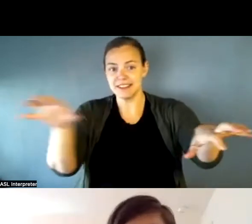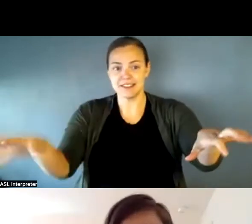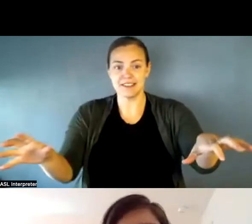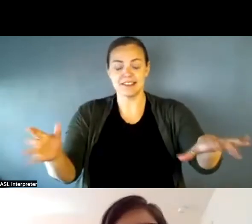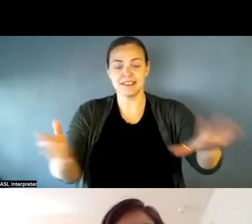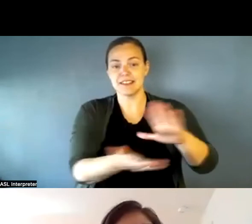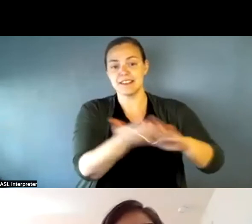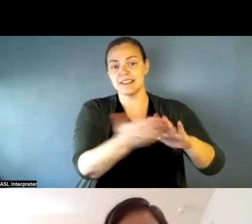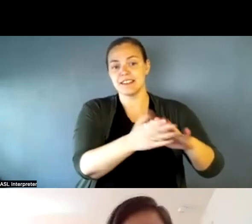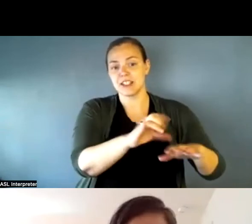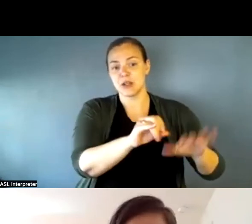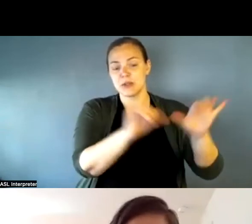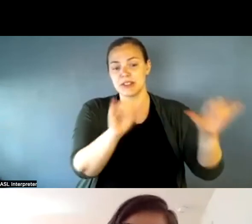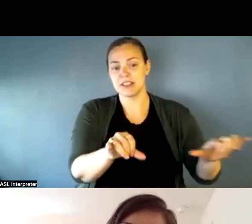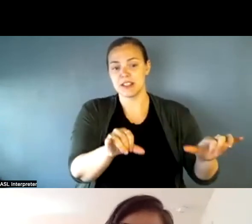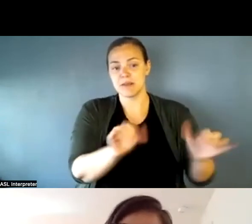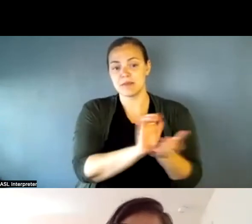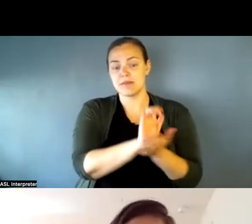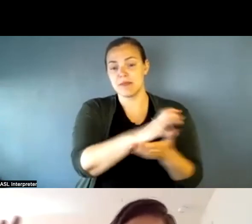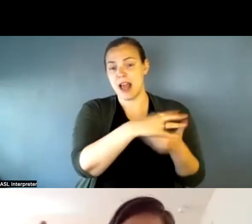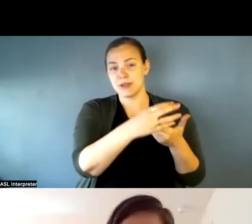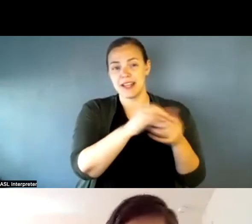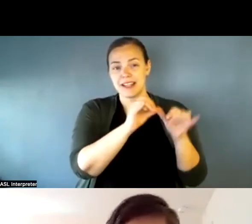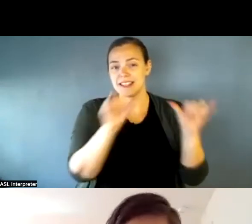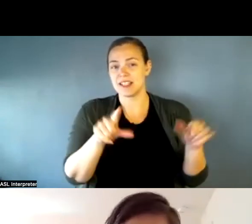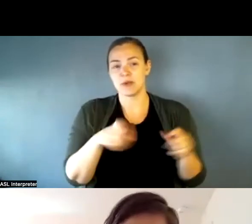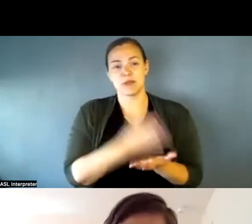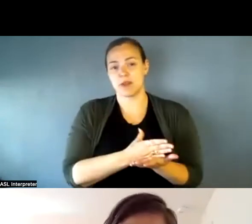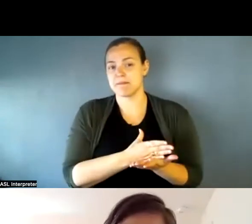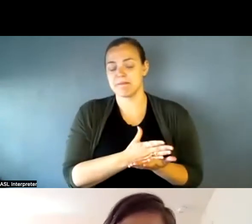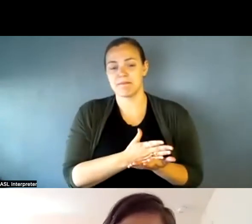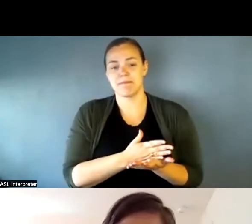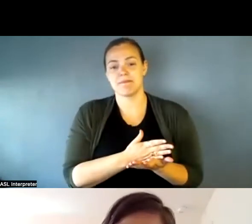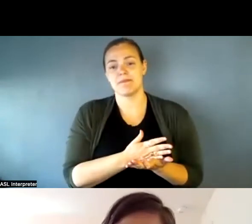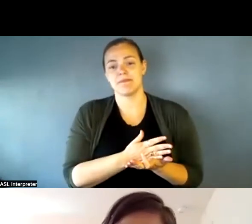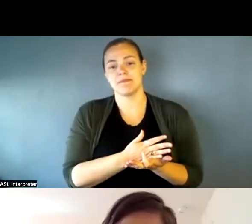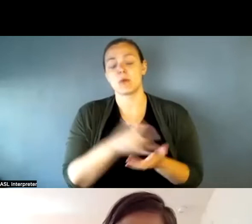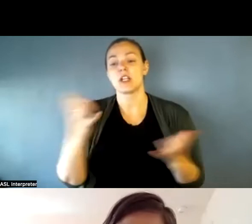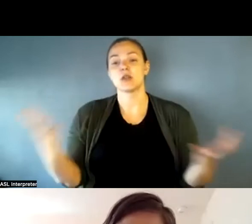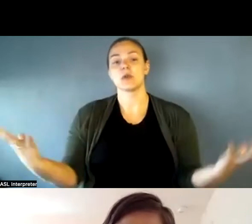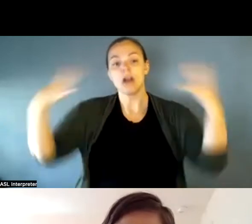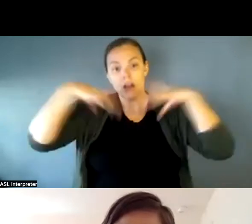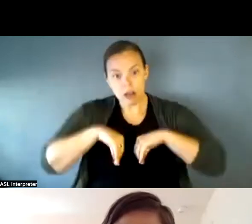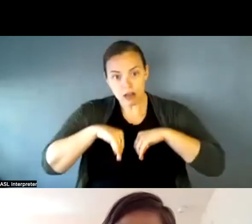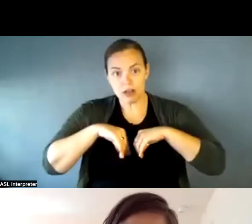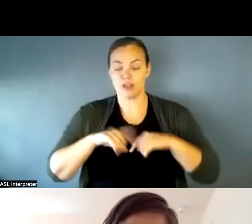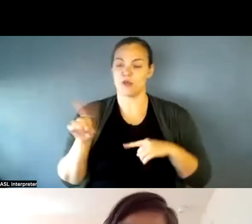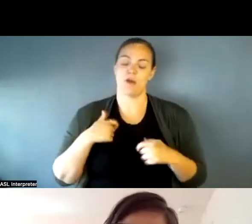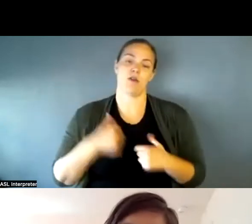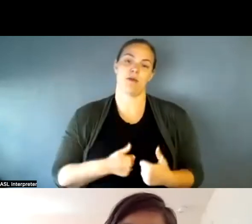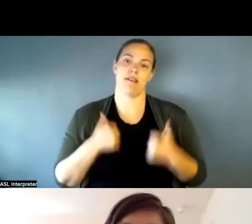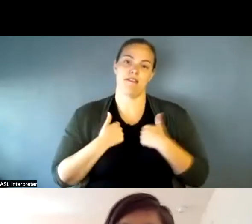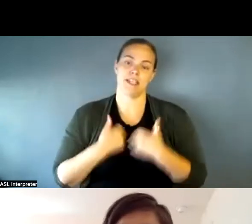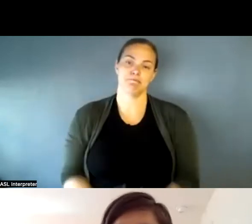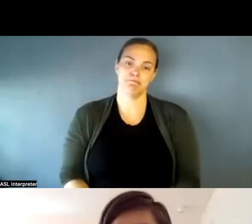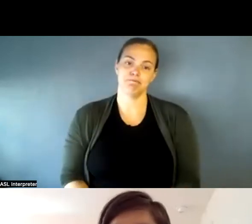functioning ecosystems outside of the city. We need to bring them inside of the places we inhabit. We need them